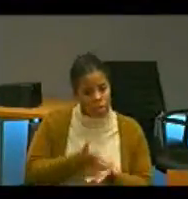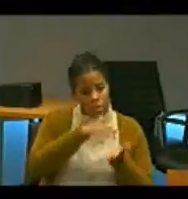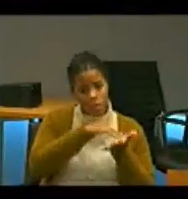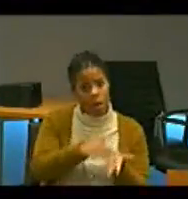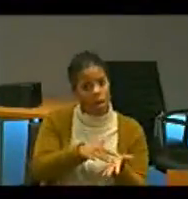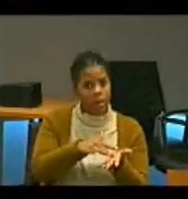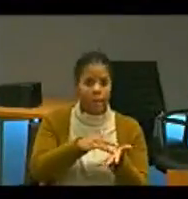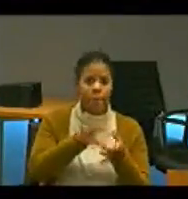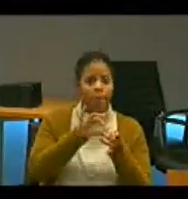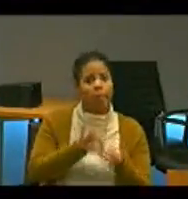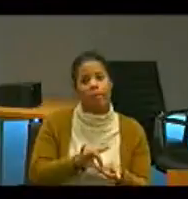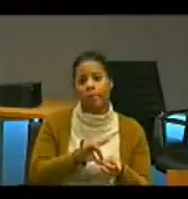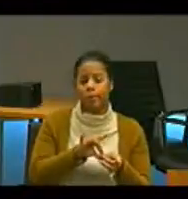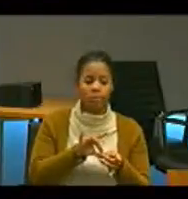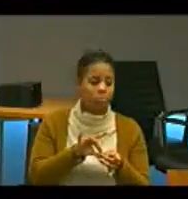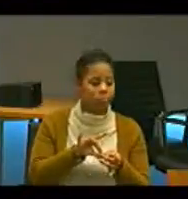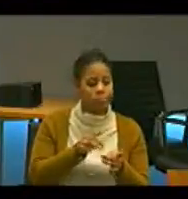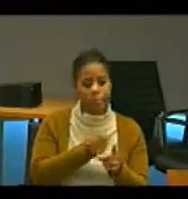the impact of